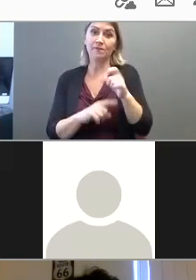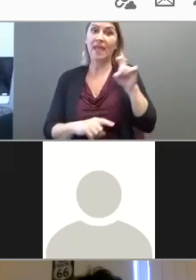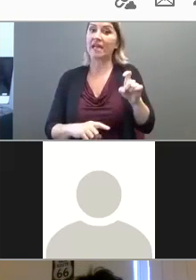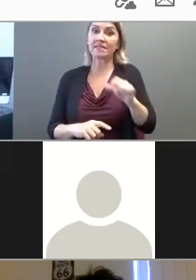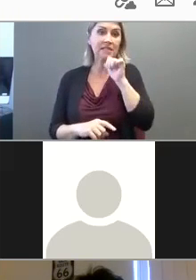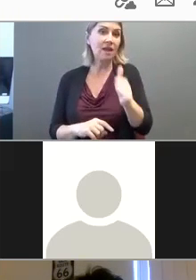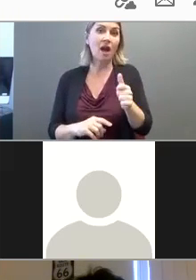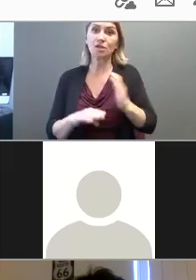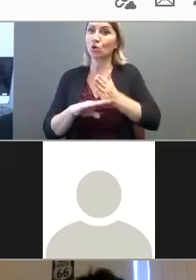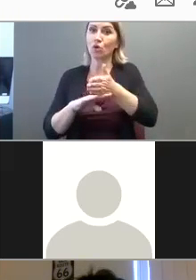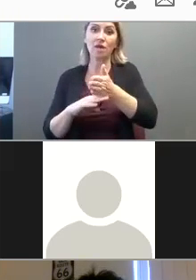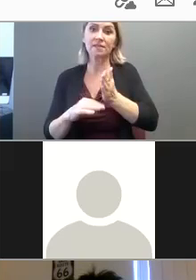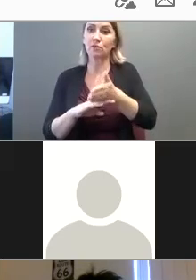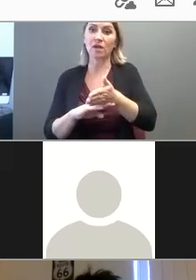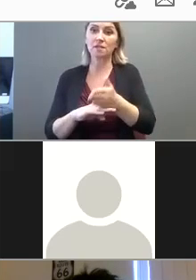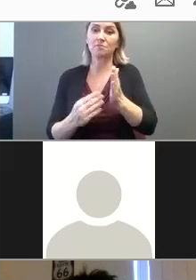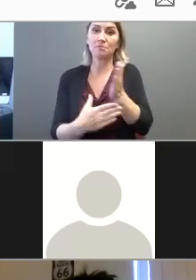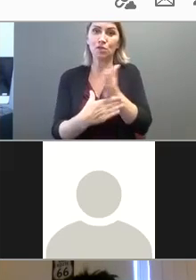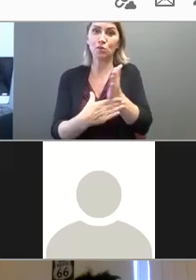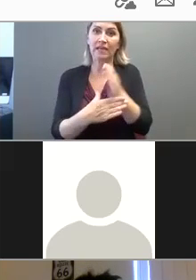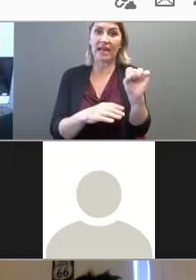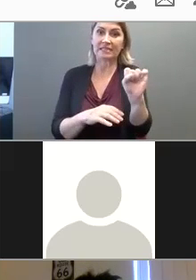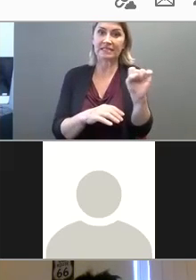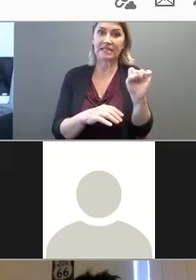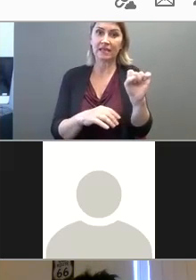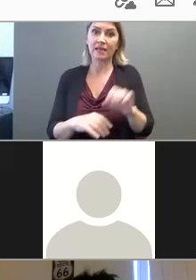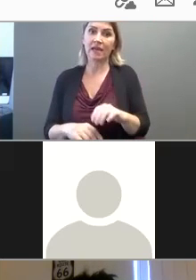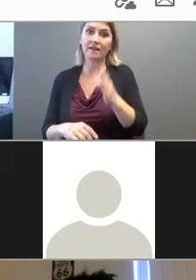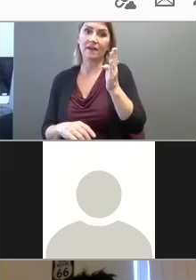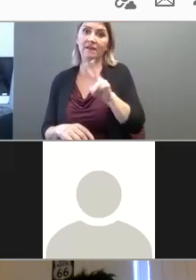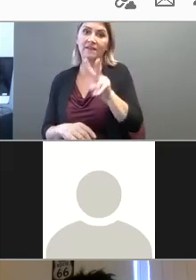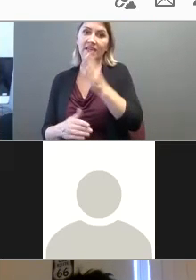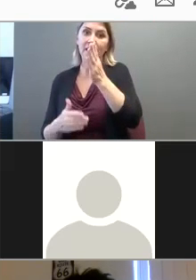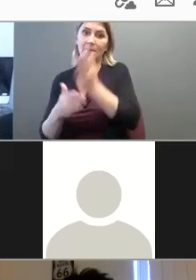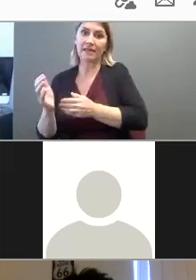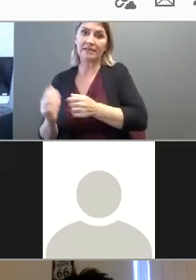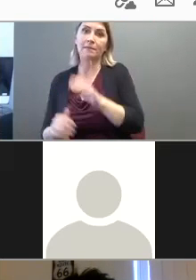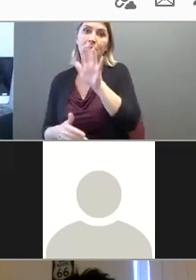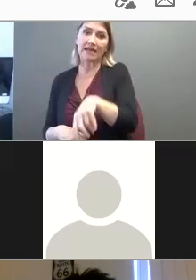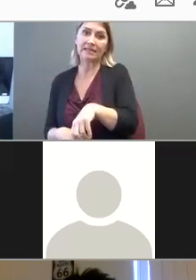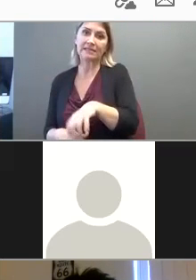not cross between S and V minus S. So